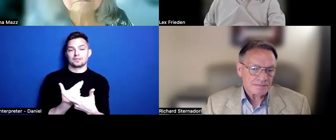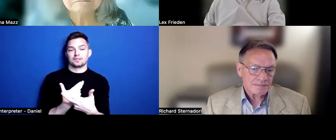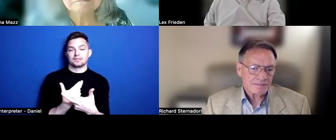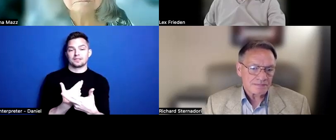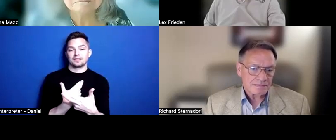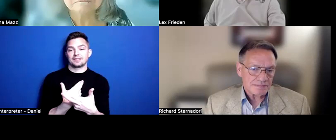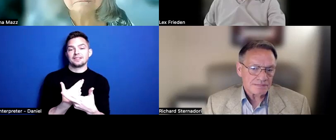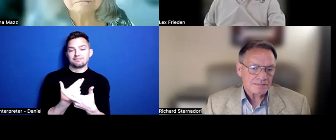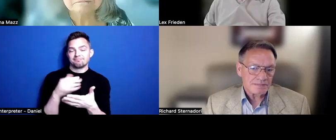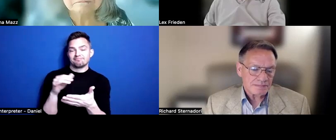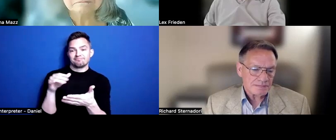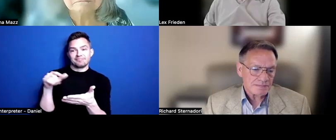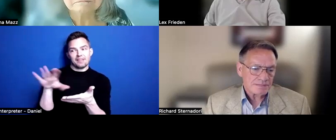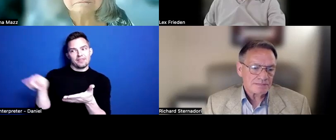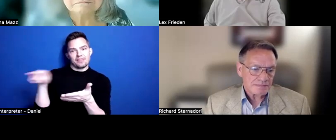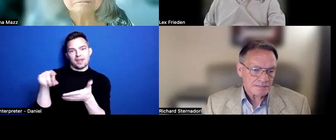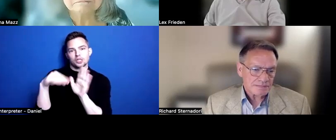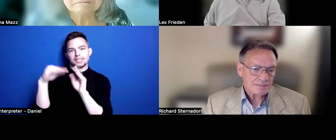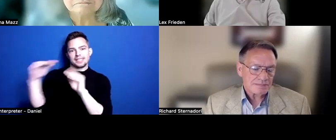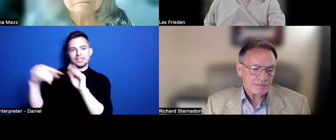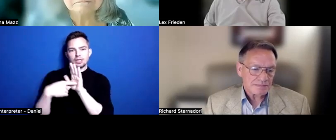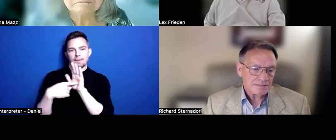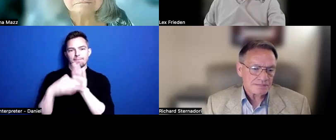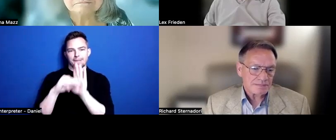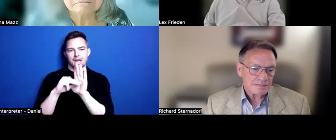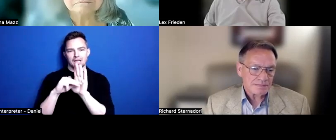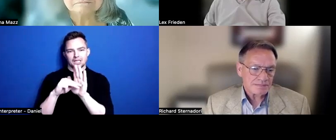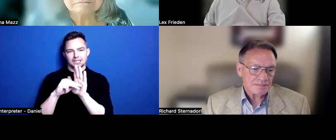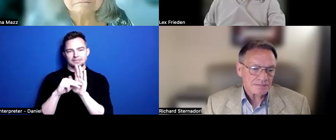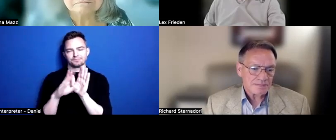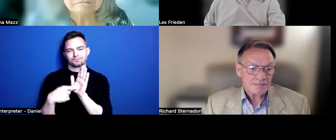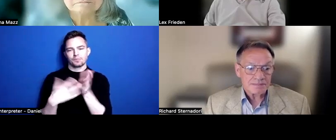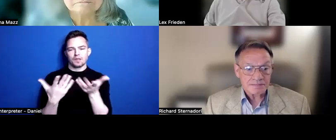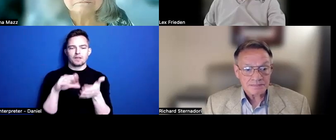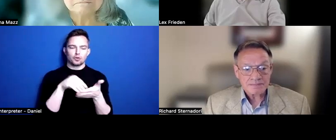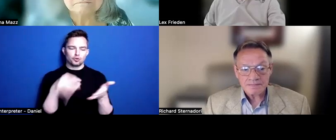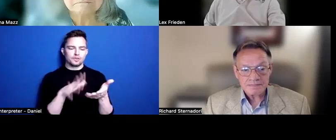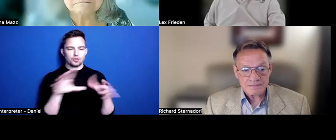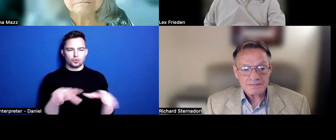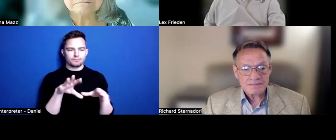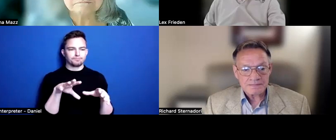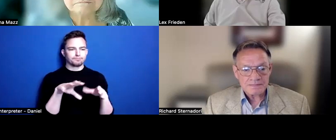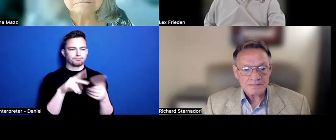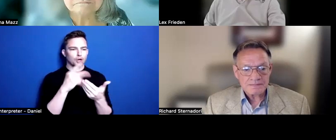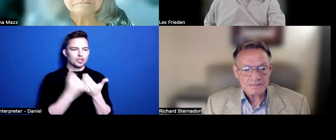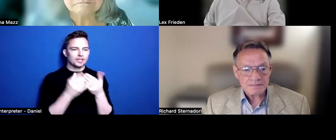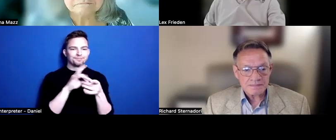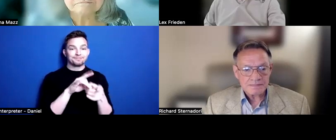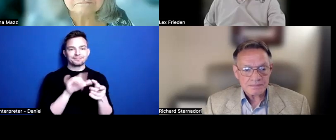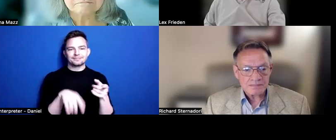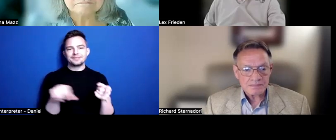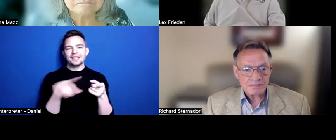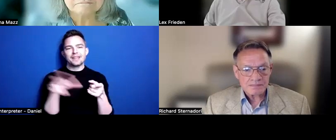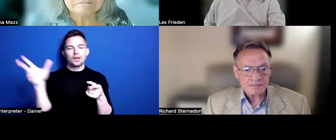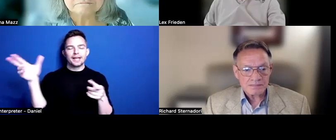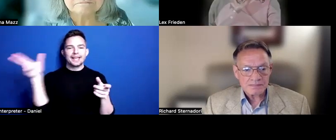they're teaching, so that they're modeling it, so that their students, are, doing projects and things of that nature, and that they're hearing it,